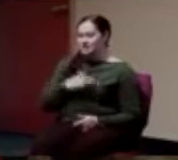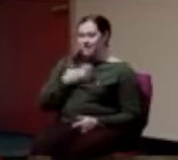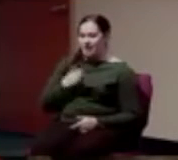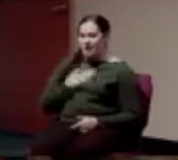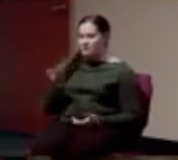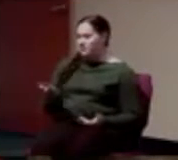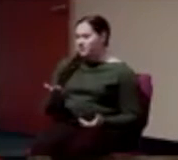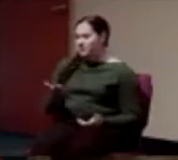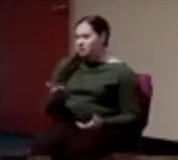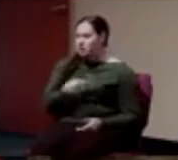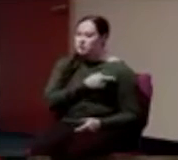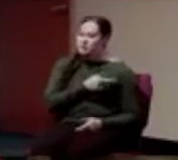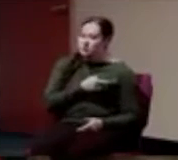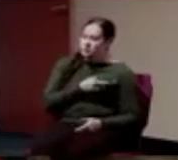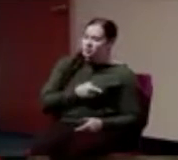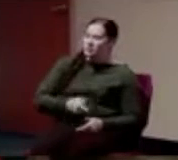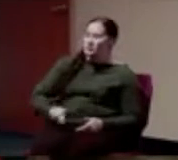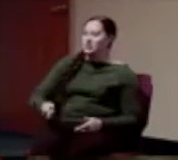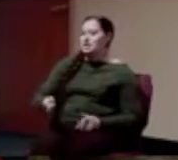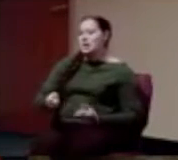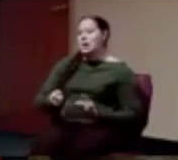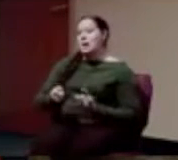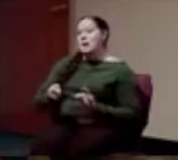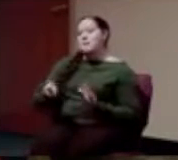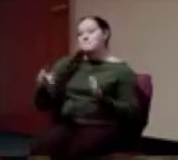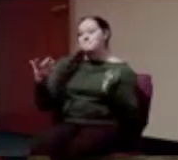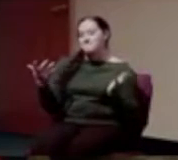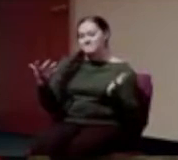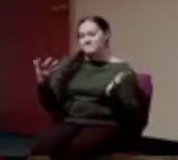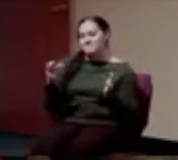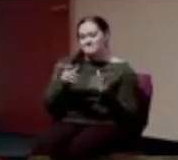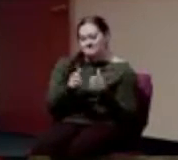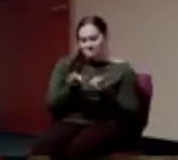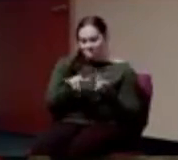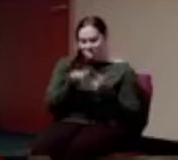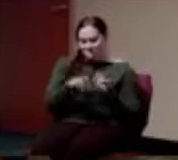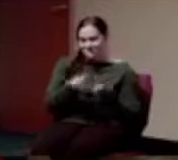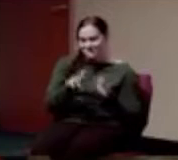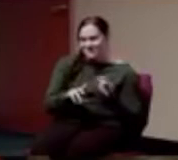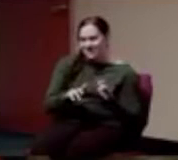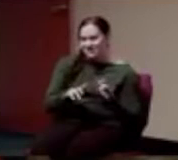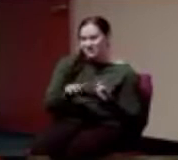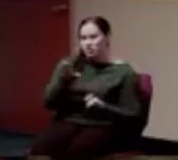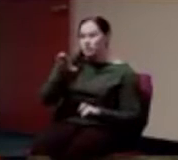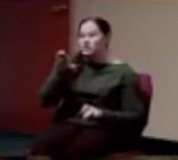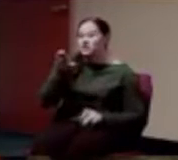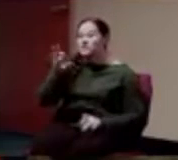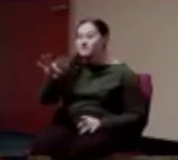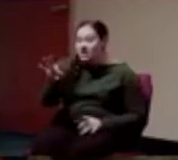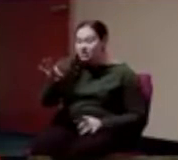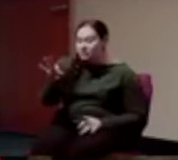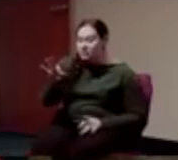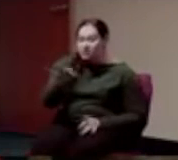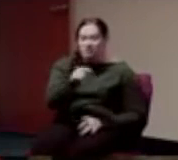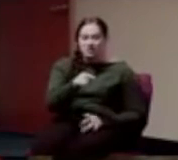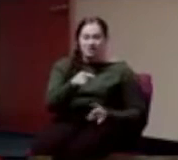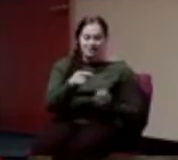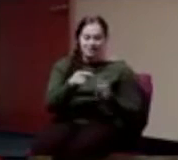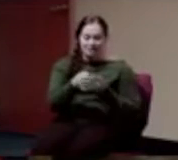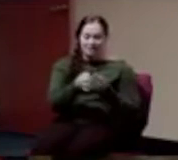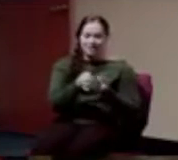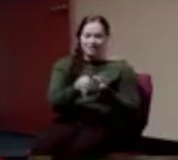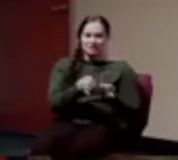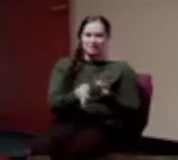the boss of the Forge, which is Christian Fellowship. Told them the exact same story. Actually had a screenshot of my